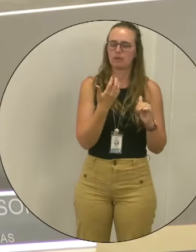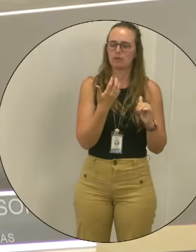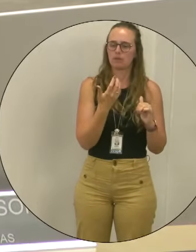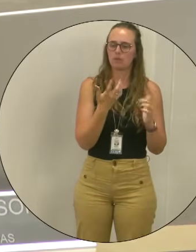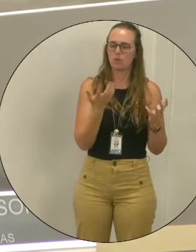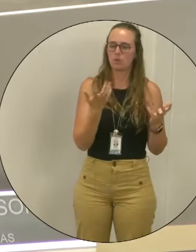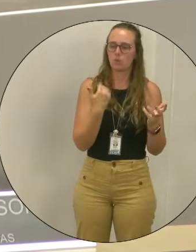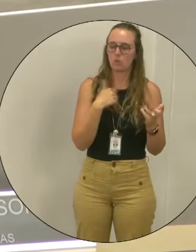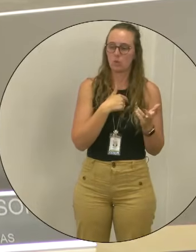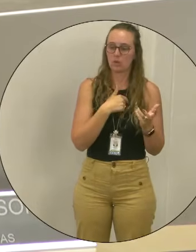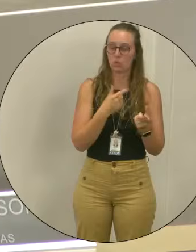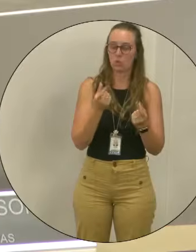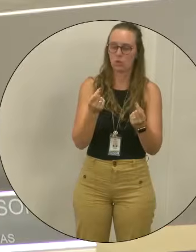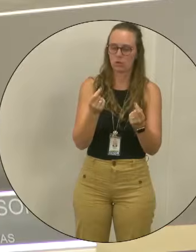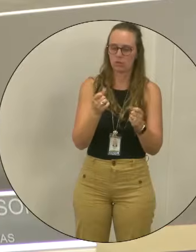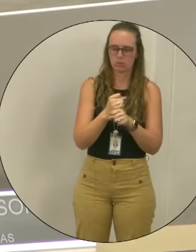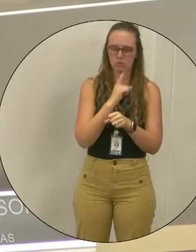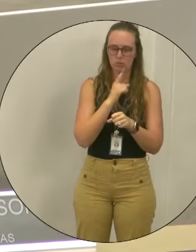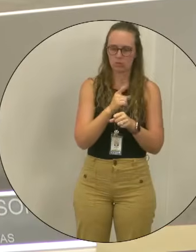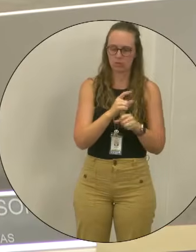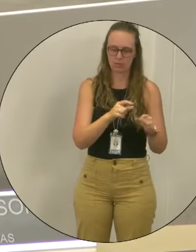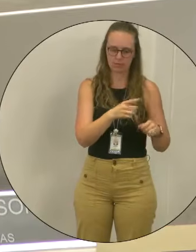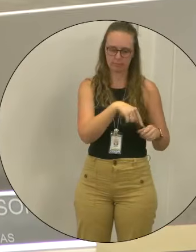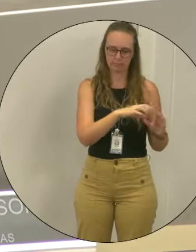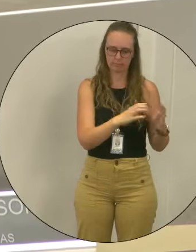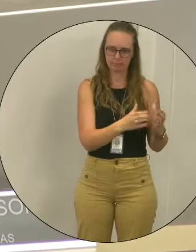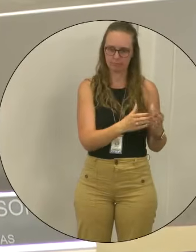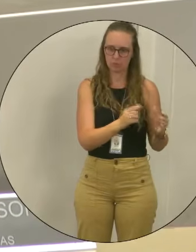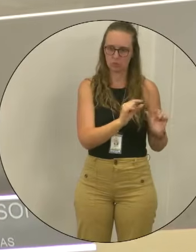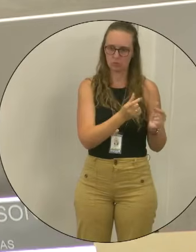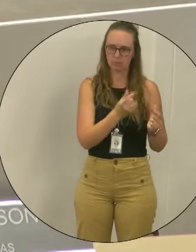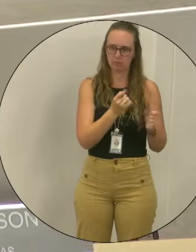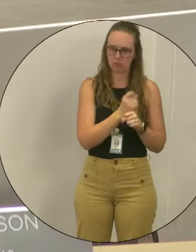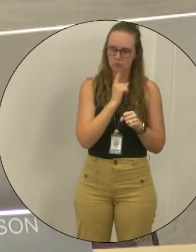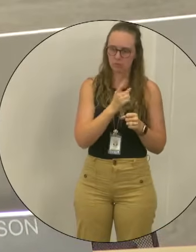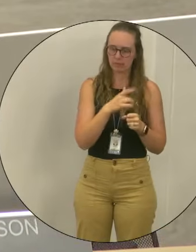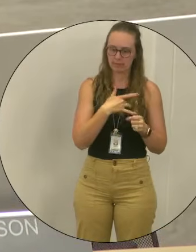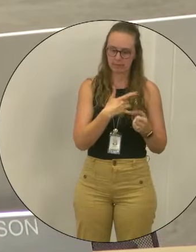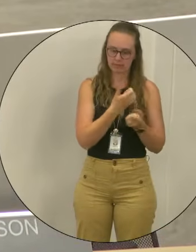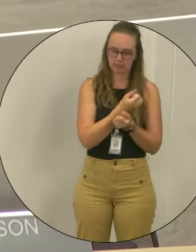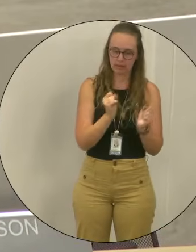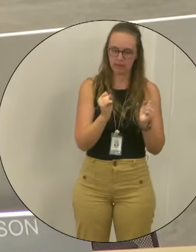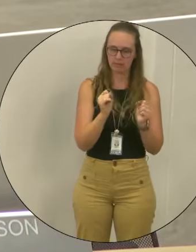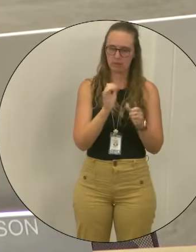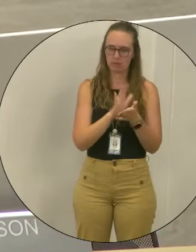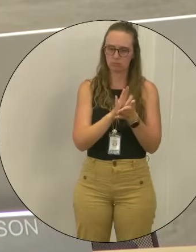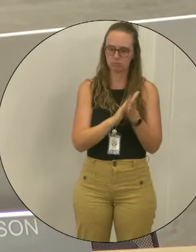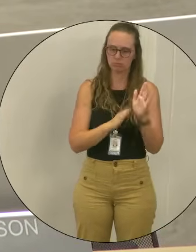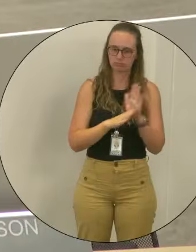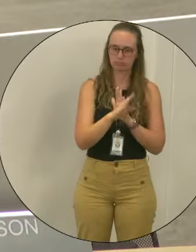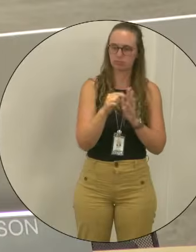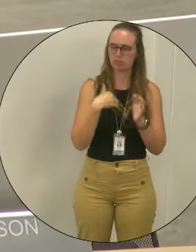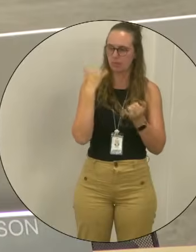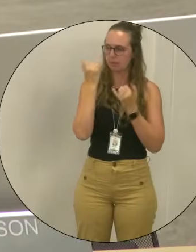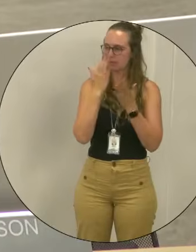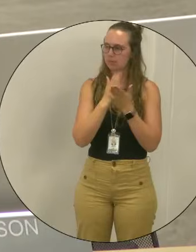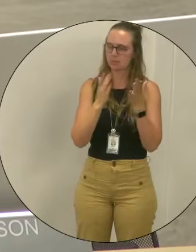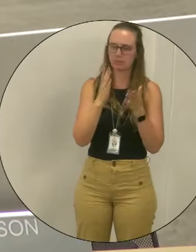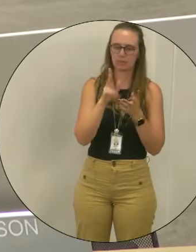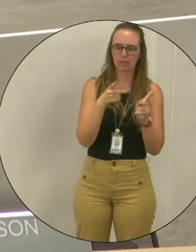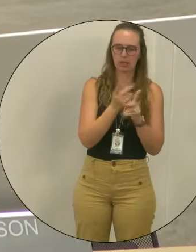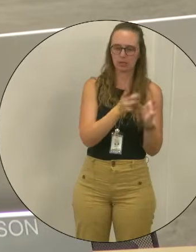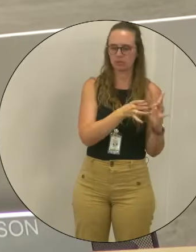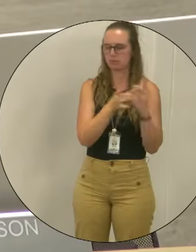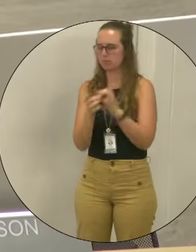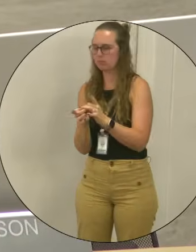what are we doing to make sure that we can ensure safety and academic achievement go hand in hand? Because I imagine there's some sort of correlation between